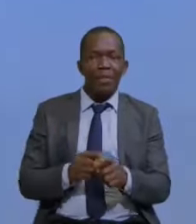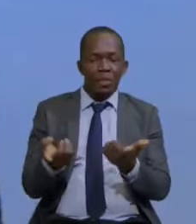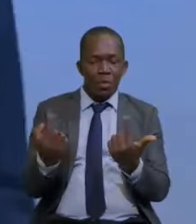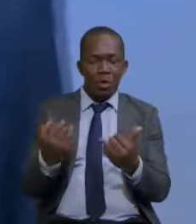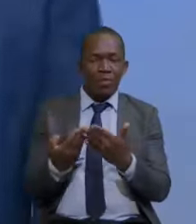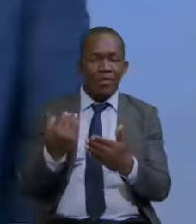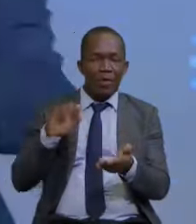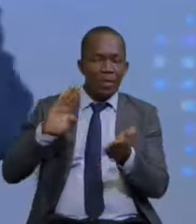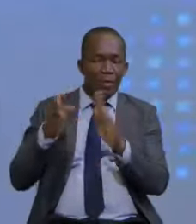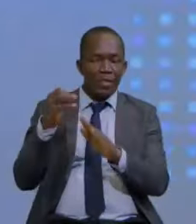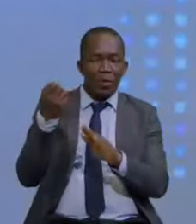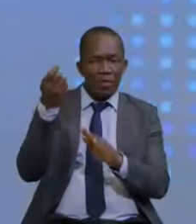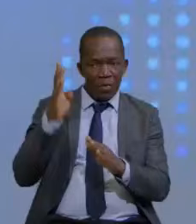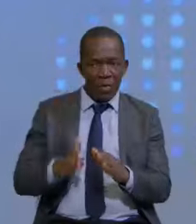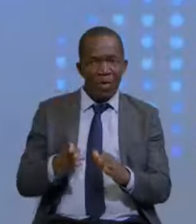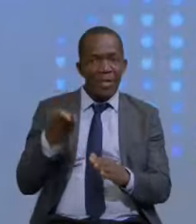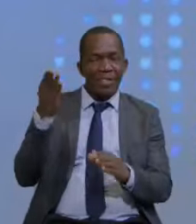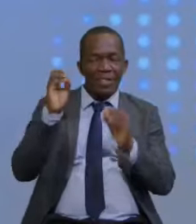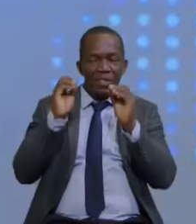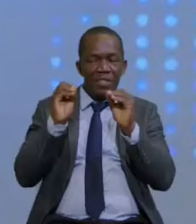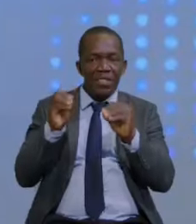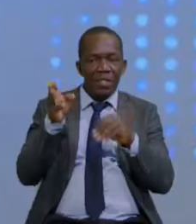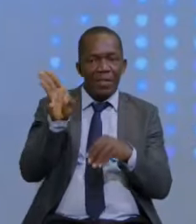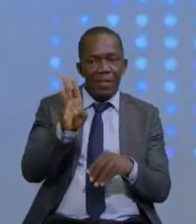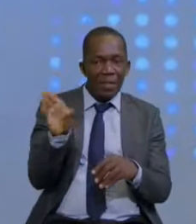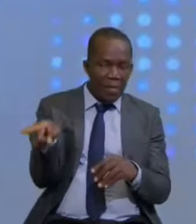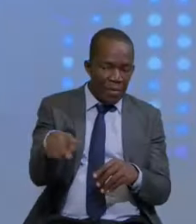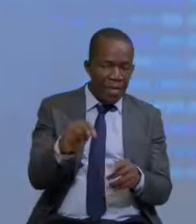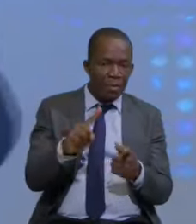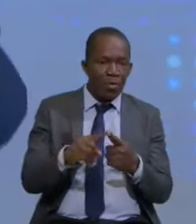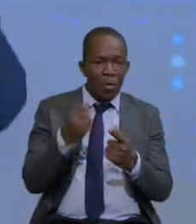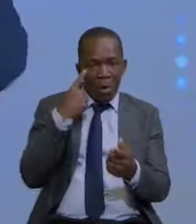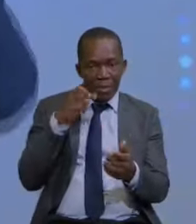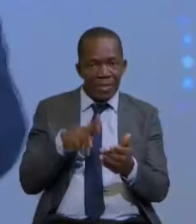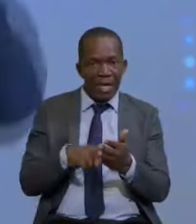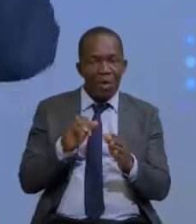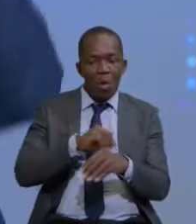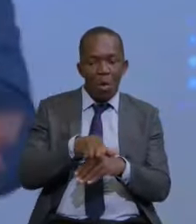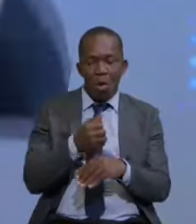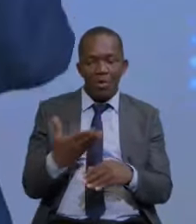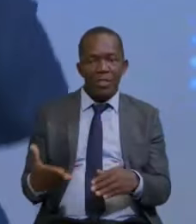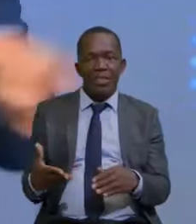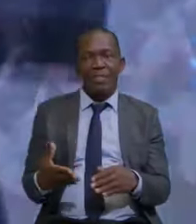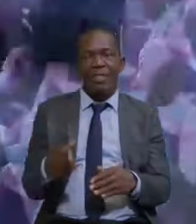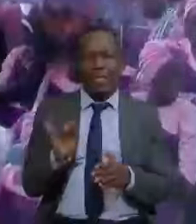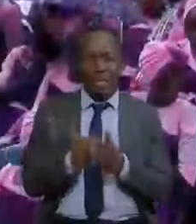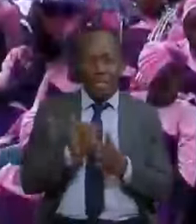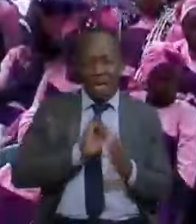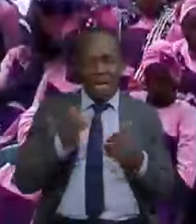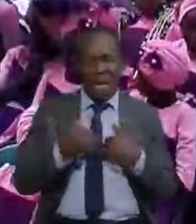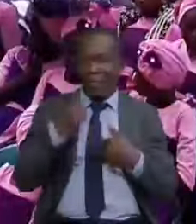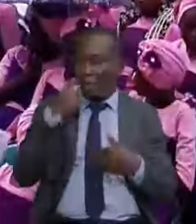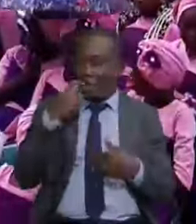things whatsoever I have commanded you, and lo, I am with you